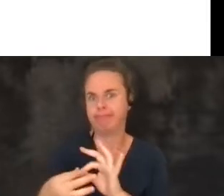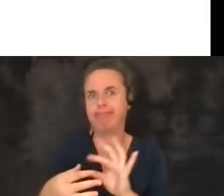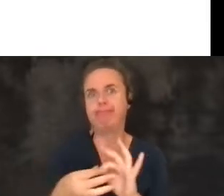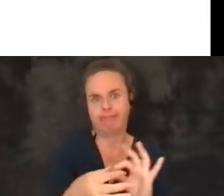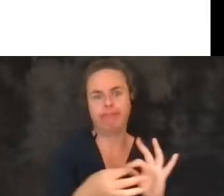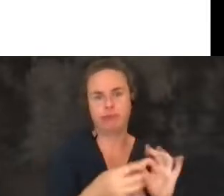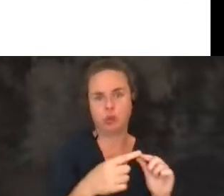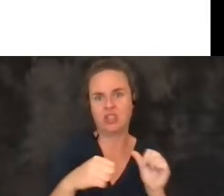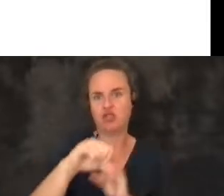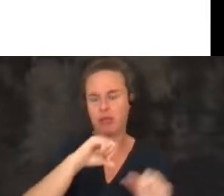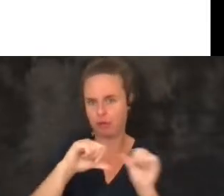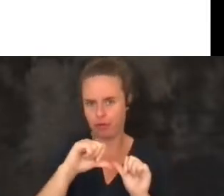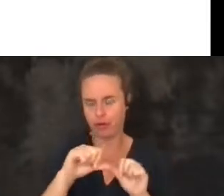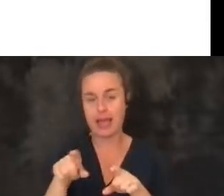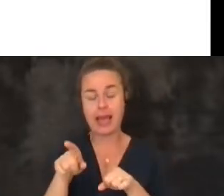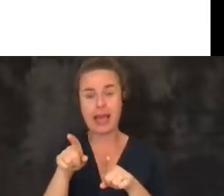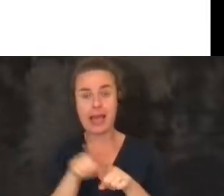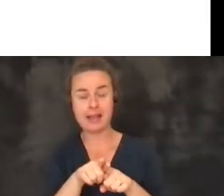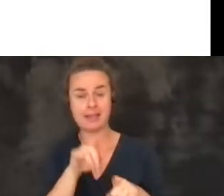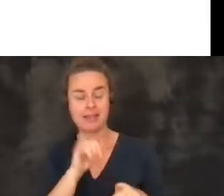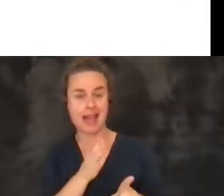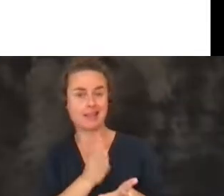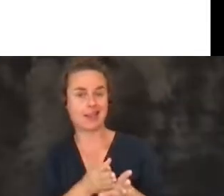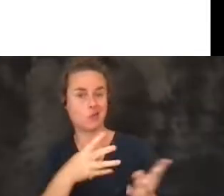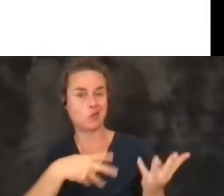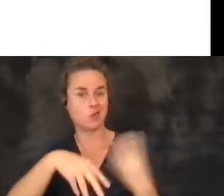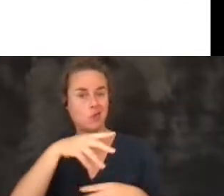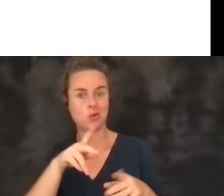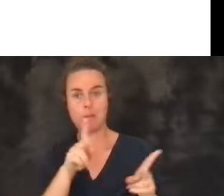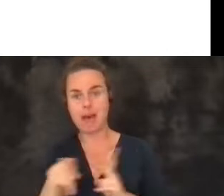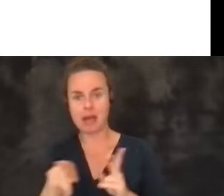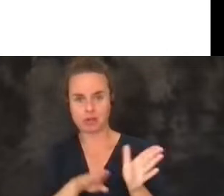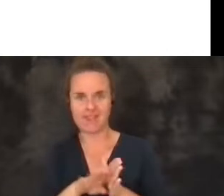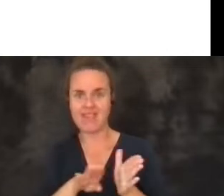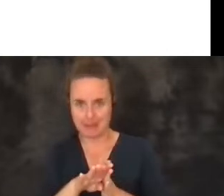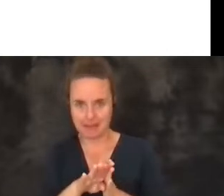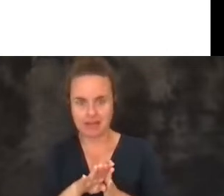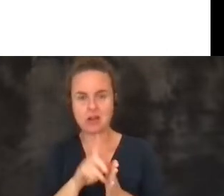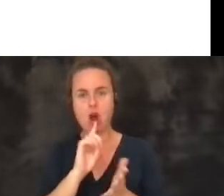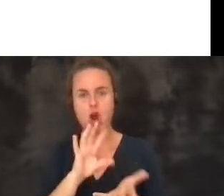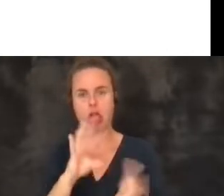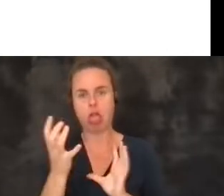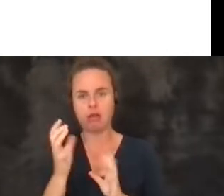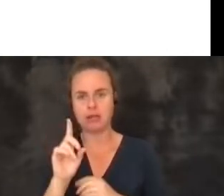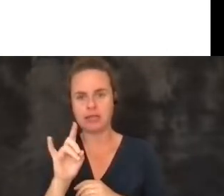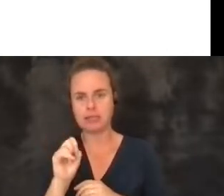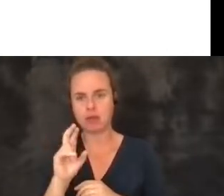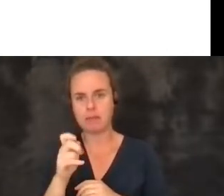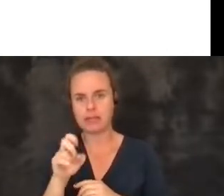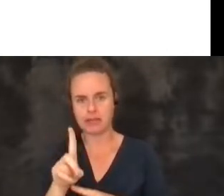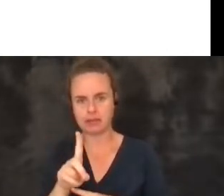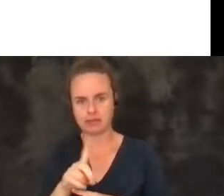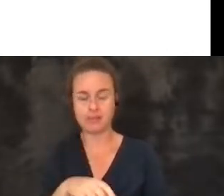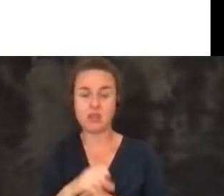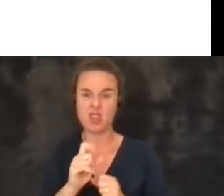the psychosocial patterns of development are disrupted. So I'm going to stop